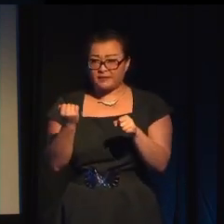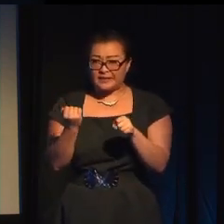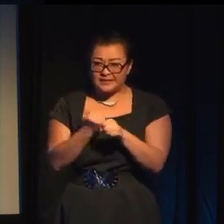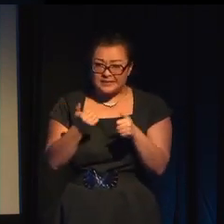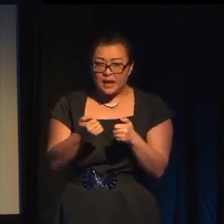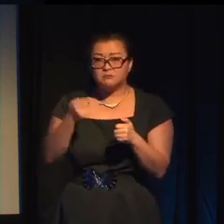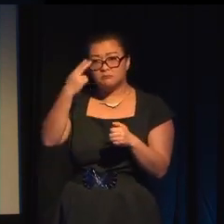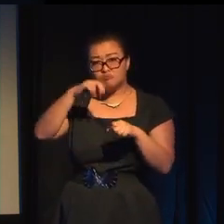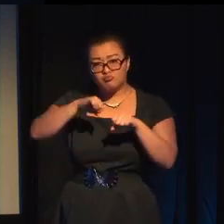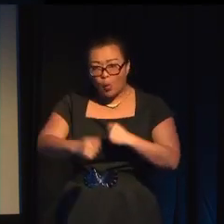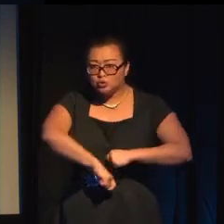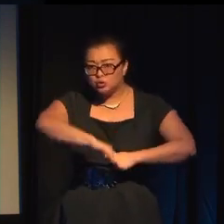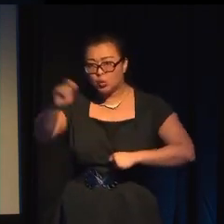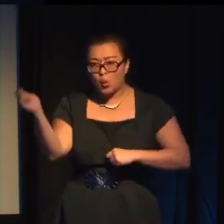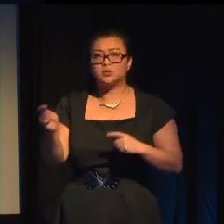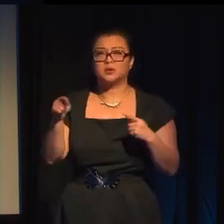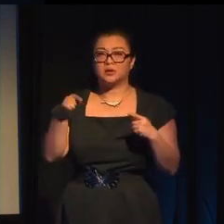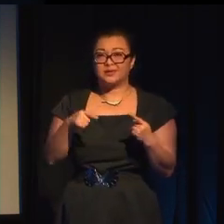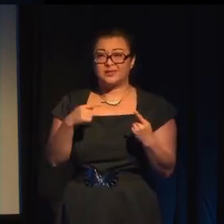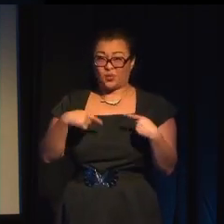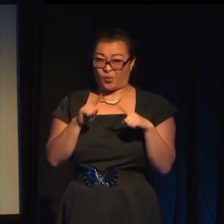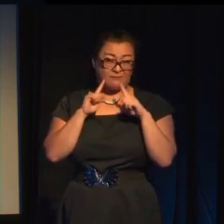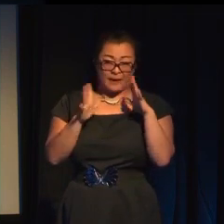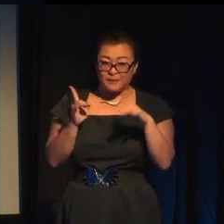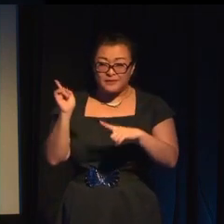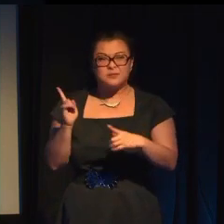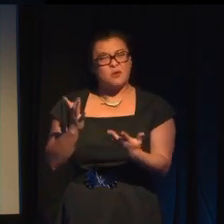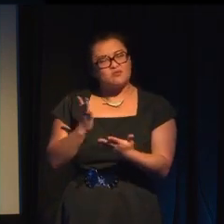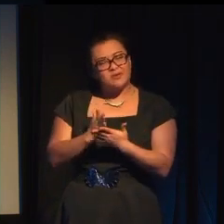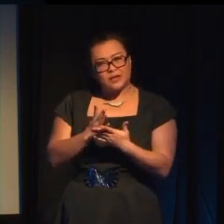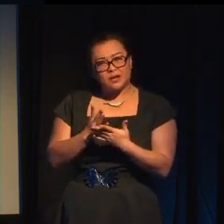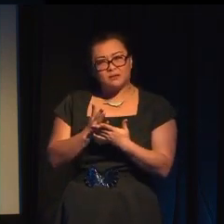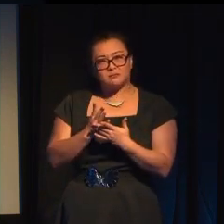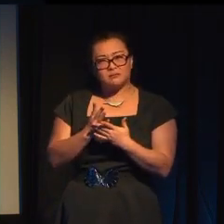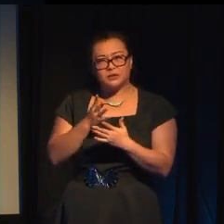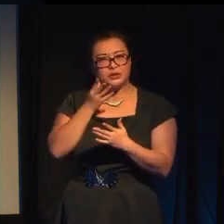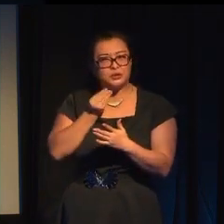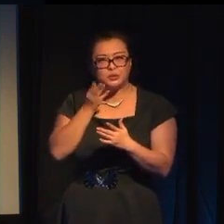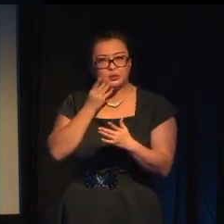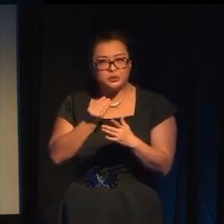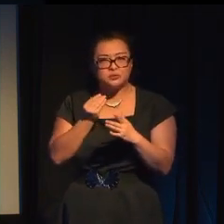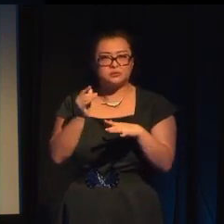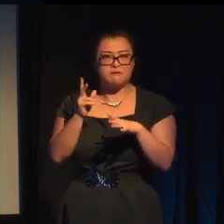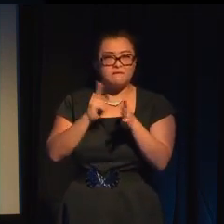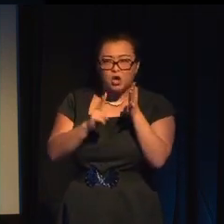of virtual theatre, which kind of broke my heart. But mainstream point-and-click